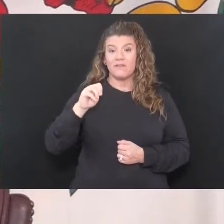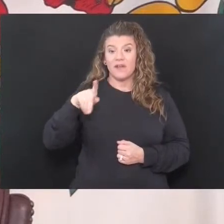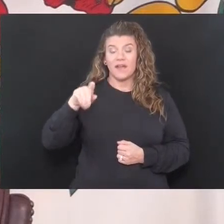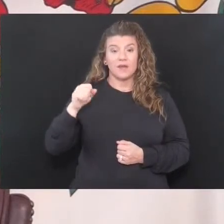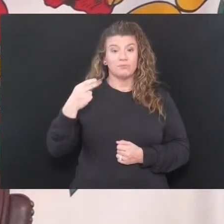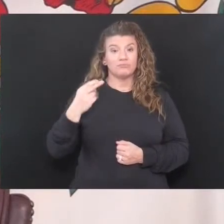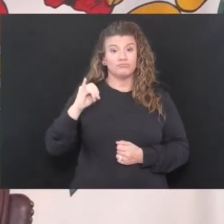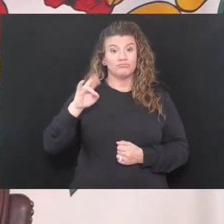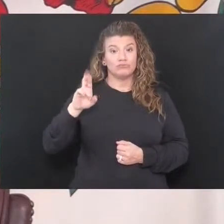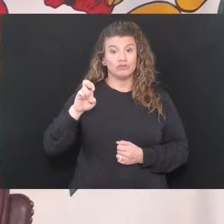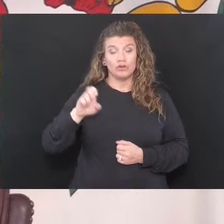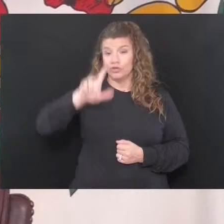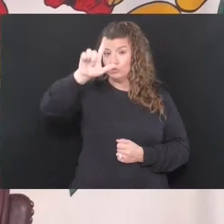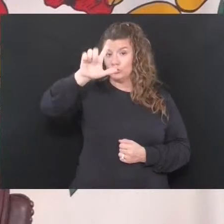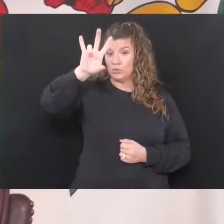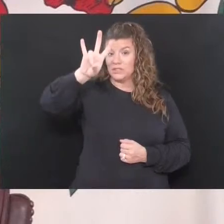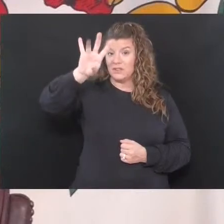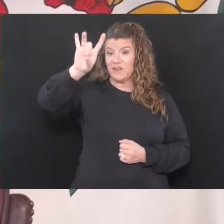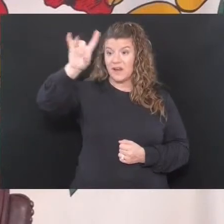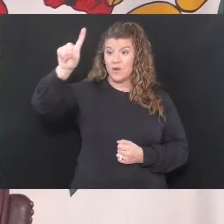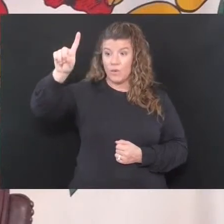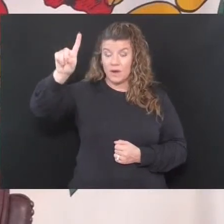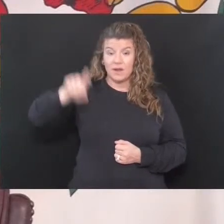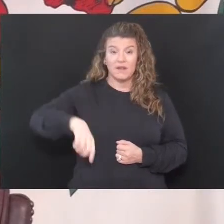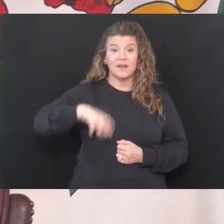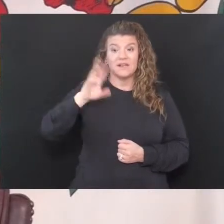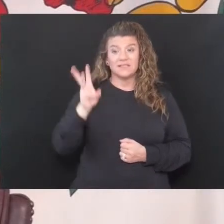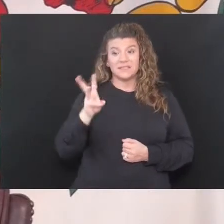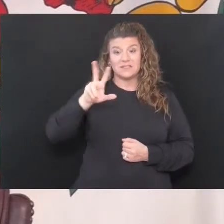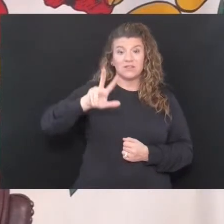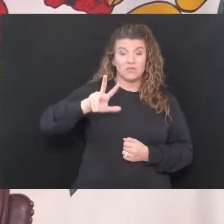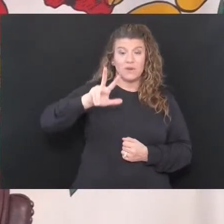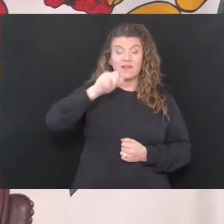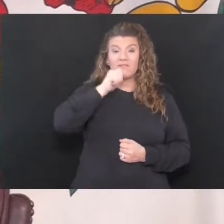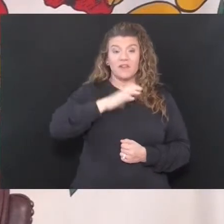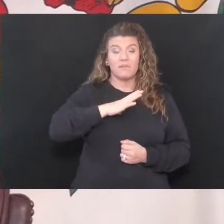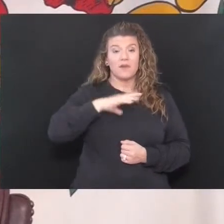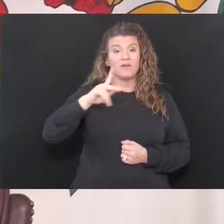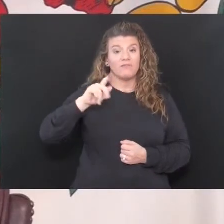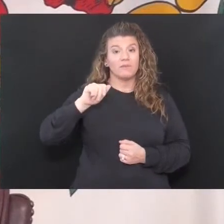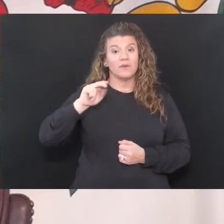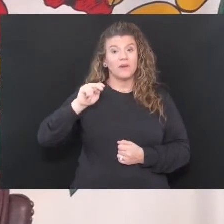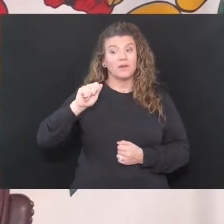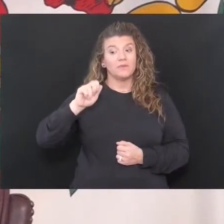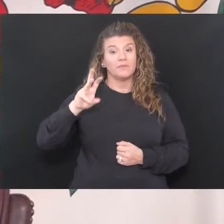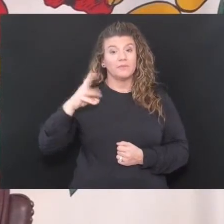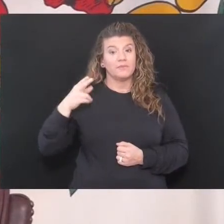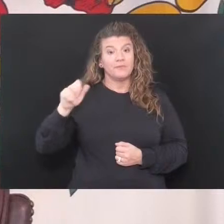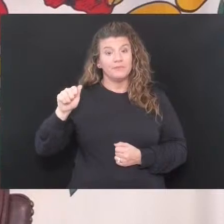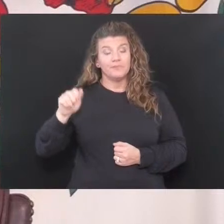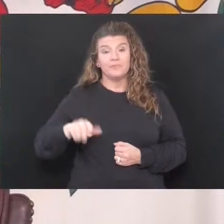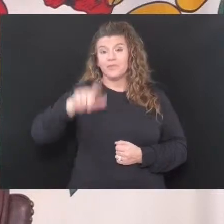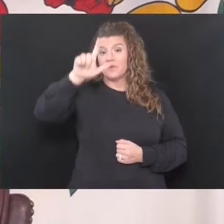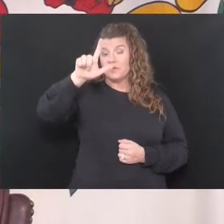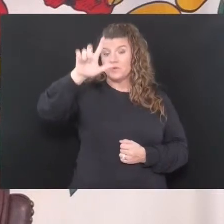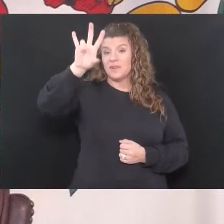County. Our 2,781st death is a 63-year-old female from Kanawha County. Our